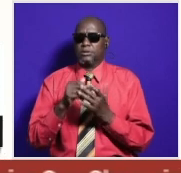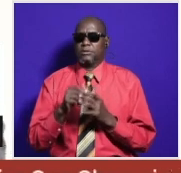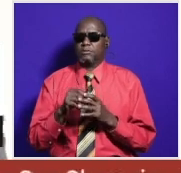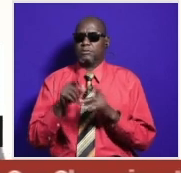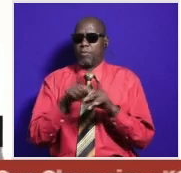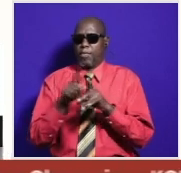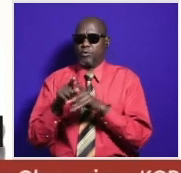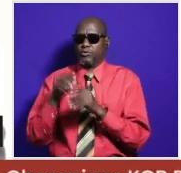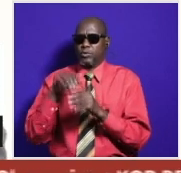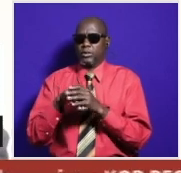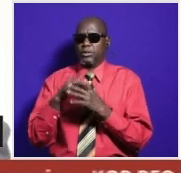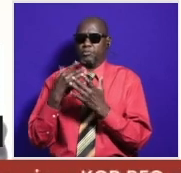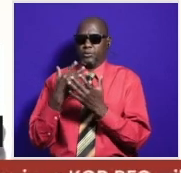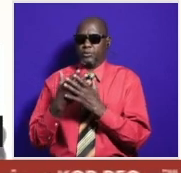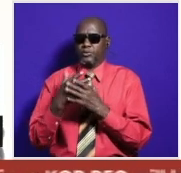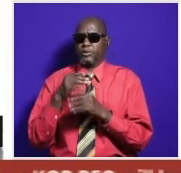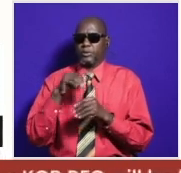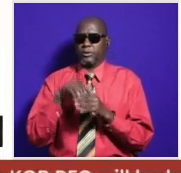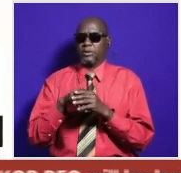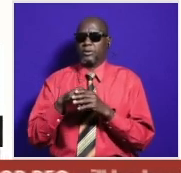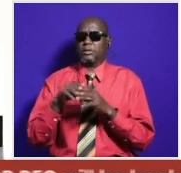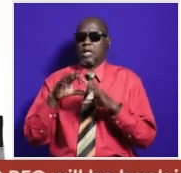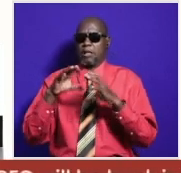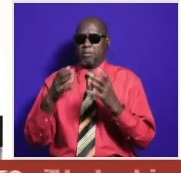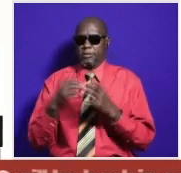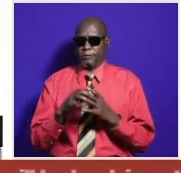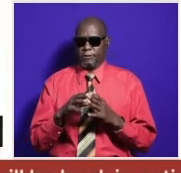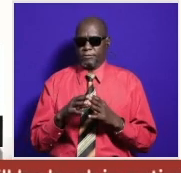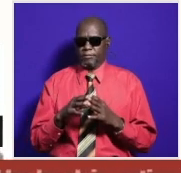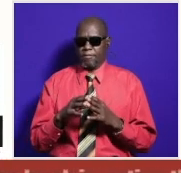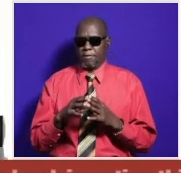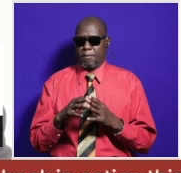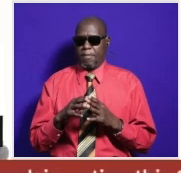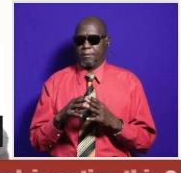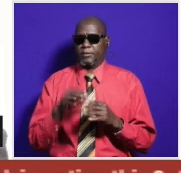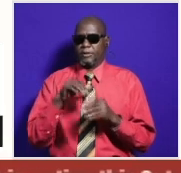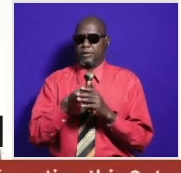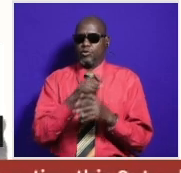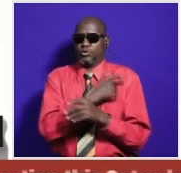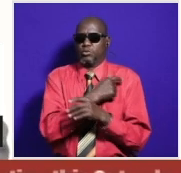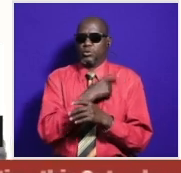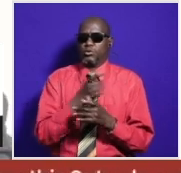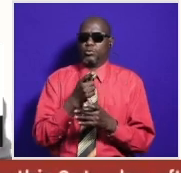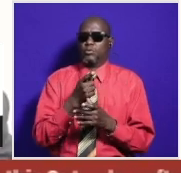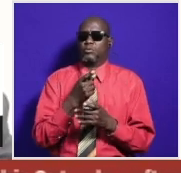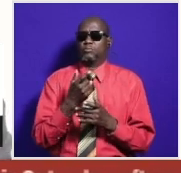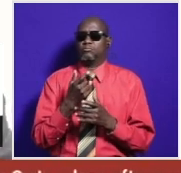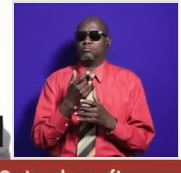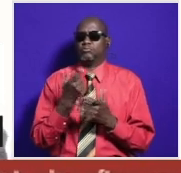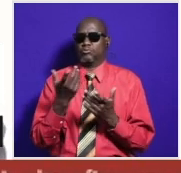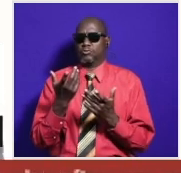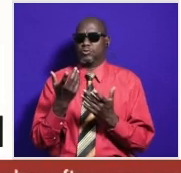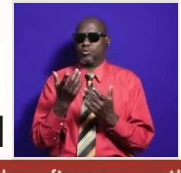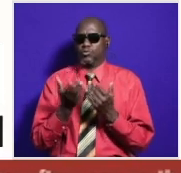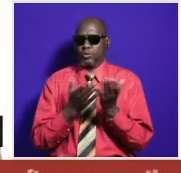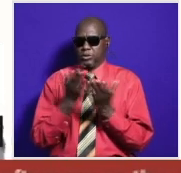in prisons and in corporate organizations. So like in hospitals, we reach out to the staff there,